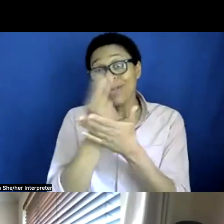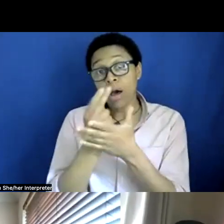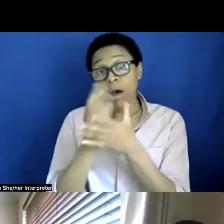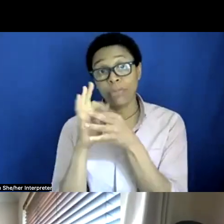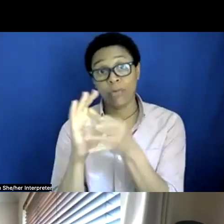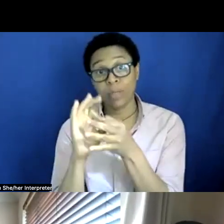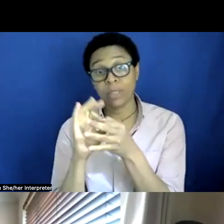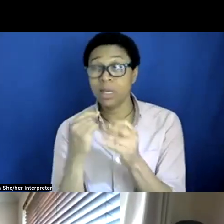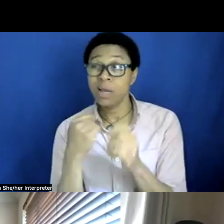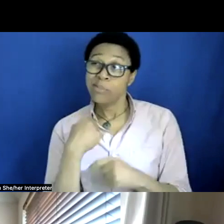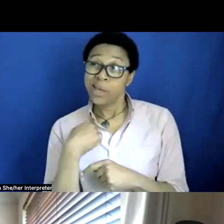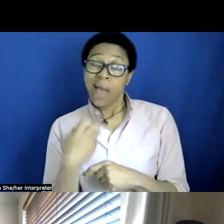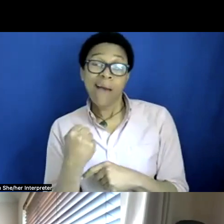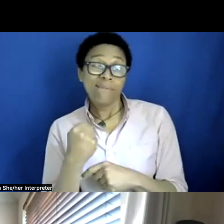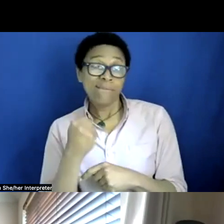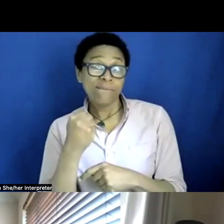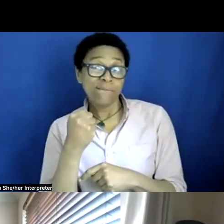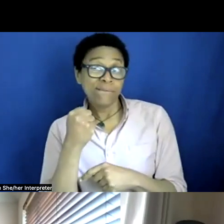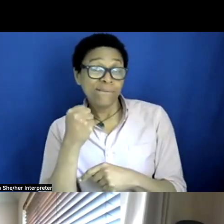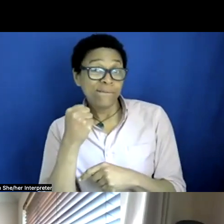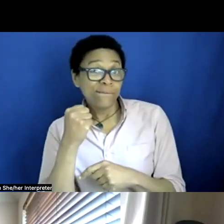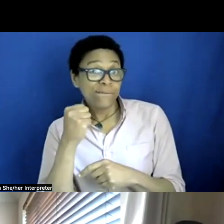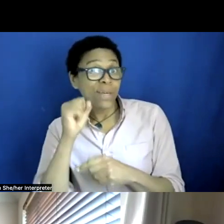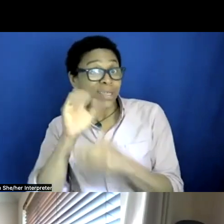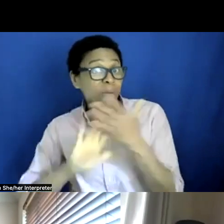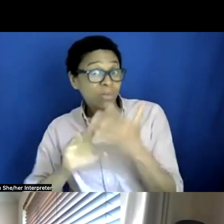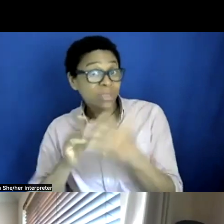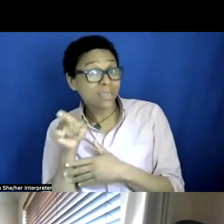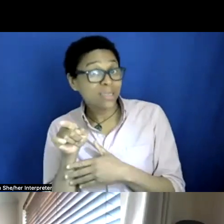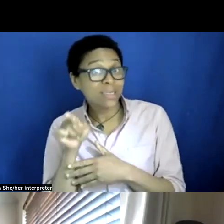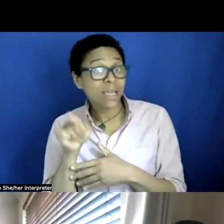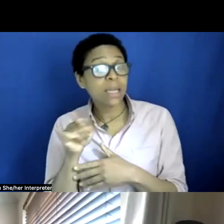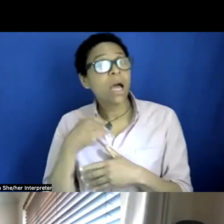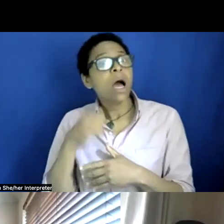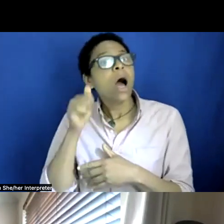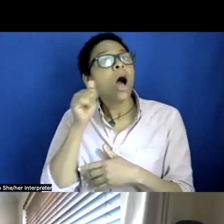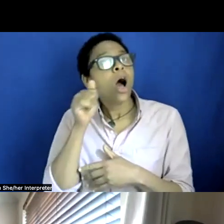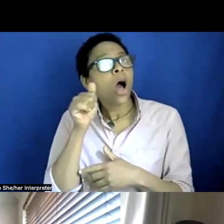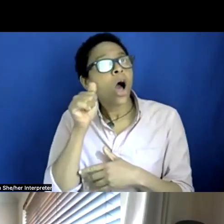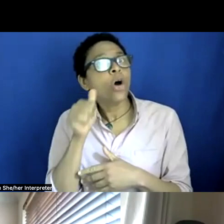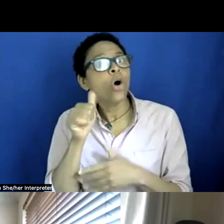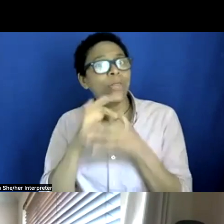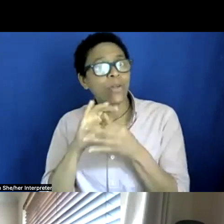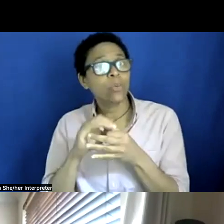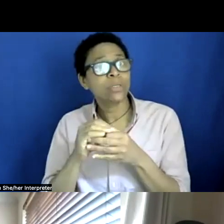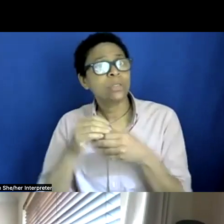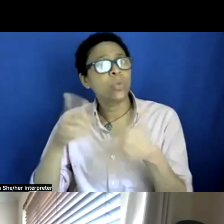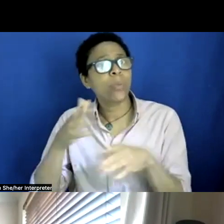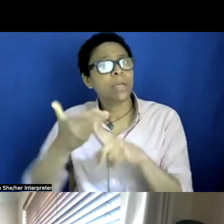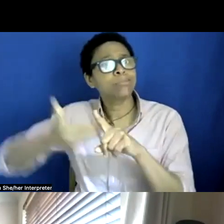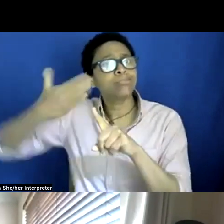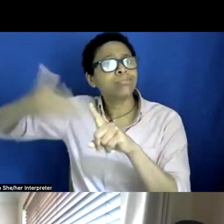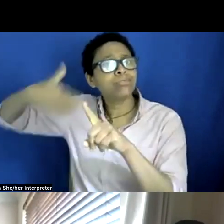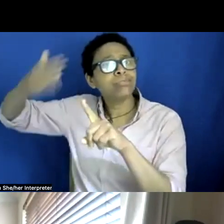that aspect. An art therapist actually has a background in art, so I don't think it's a case of that they don't